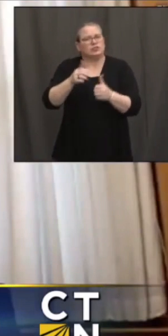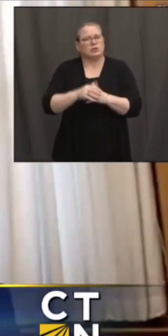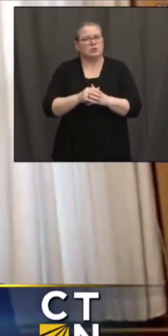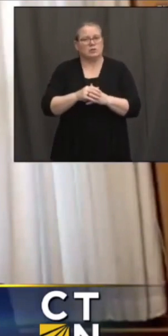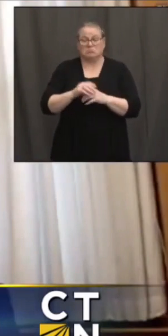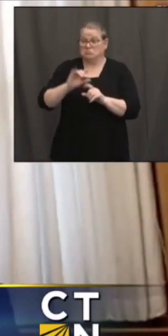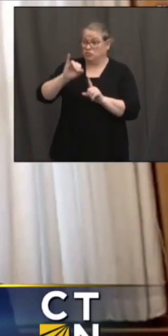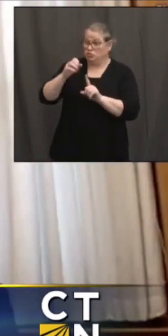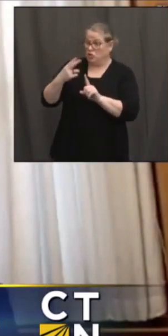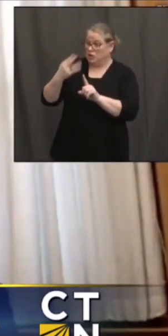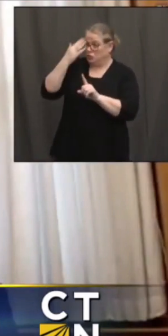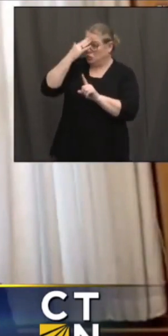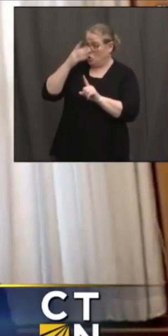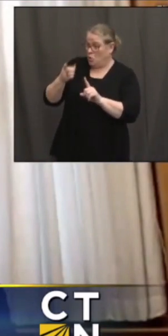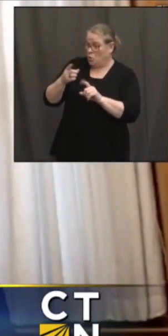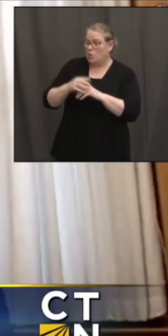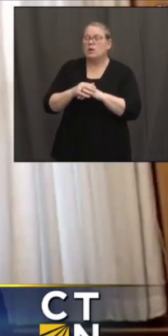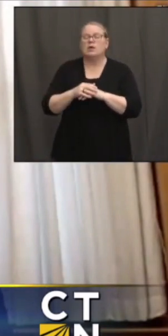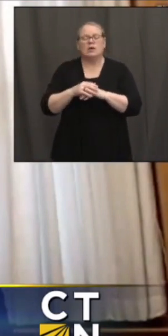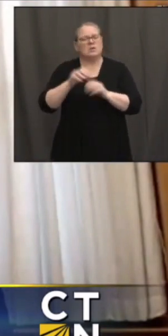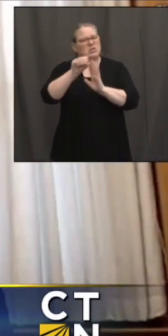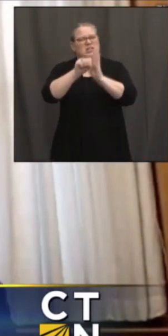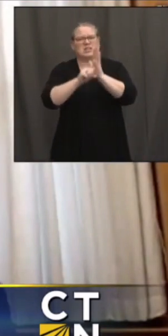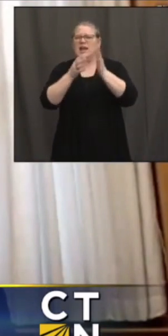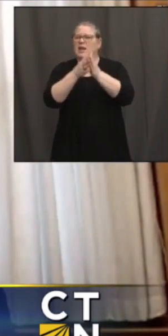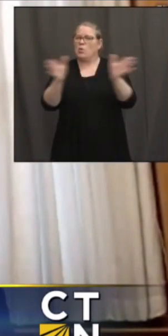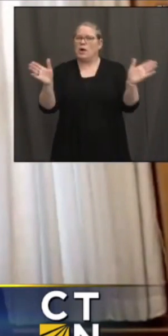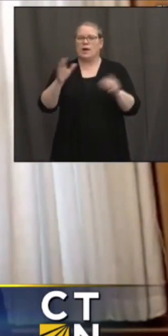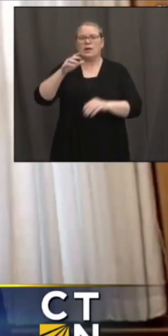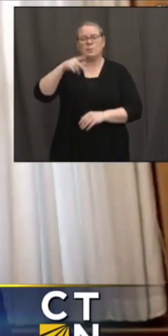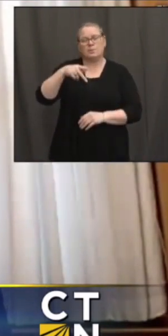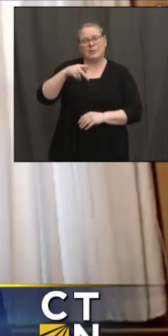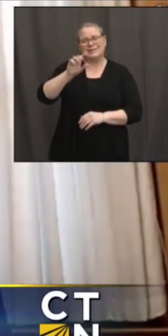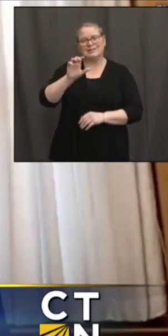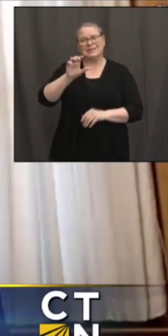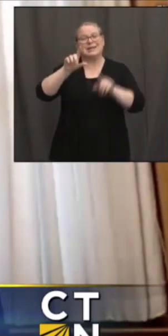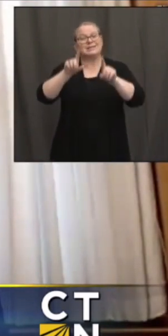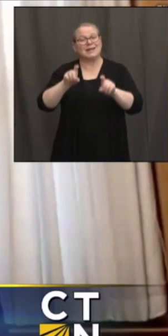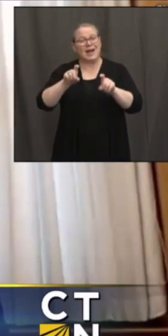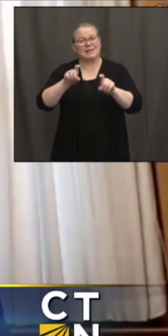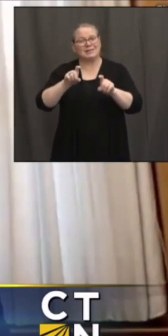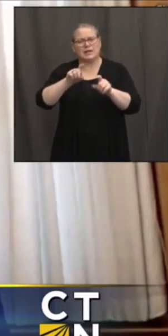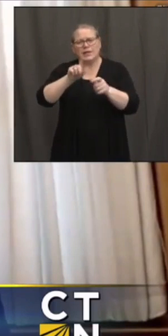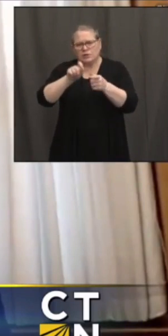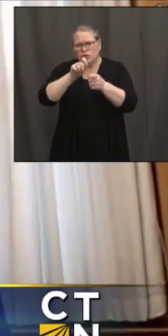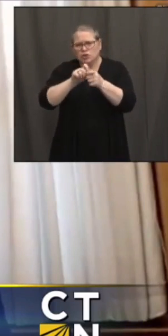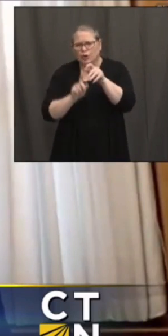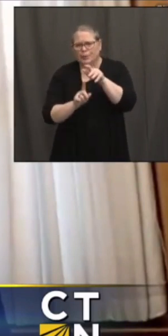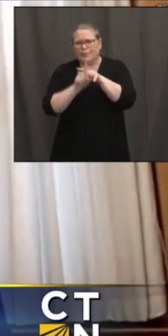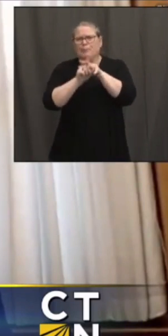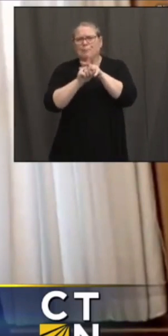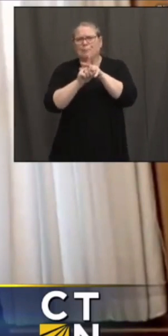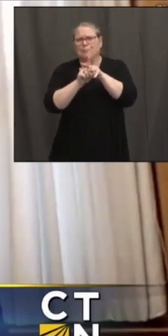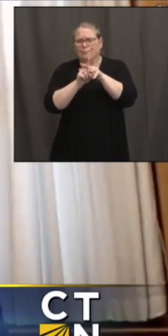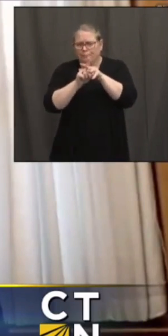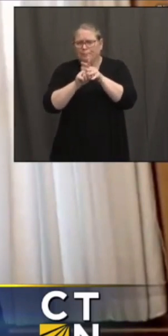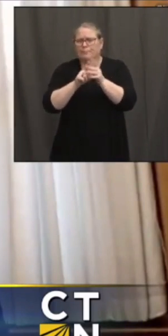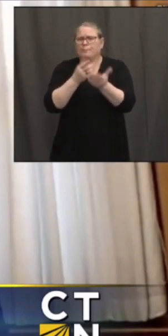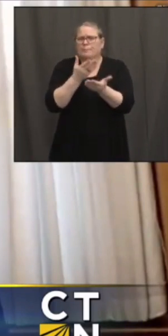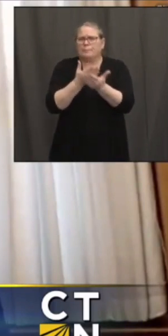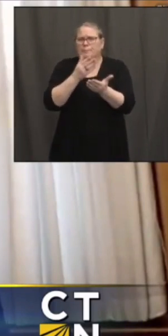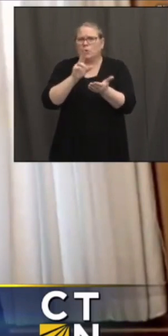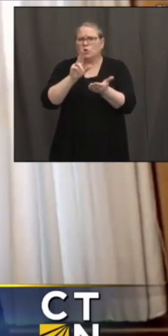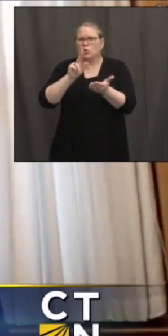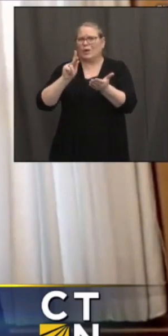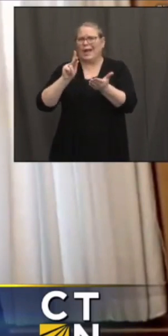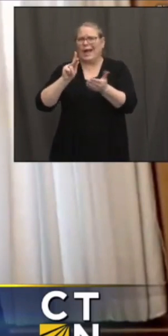signature in the PCR test result in the event that this UK variant is present. And all of the PCR tests that